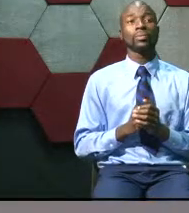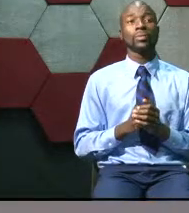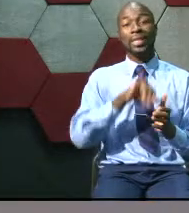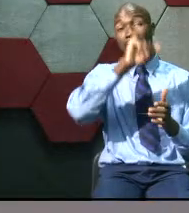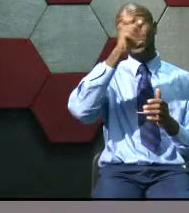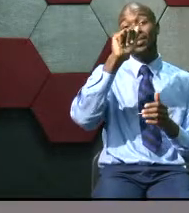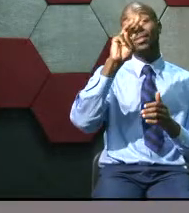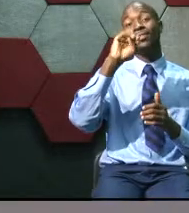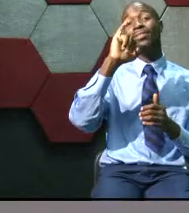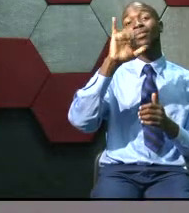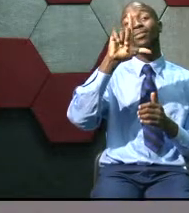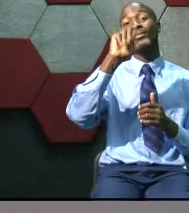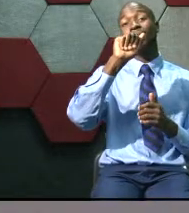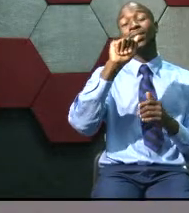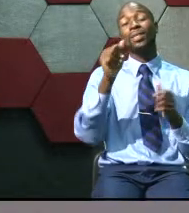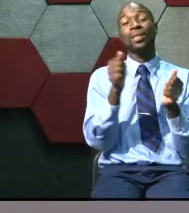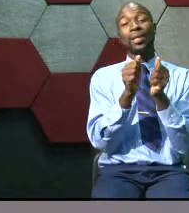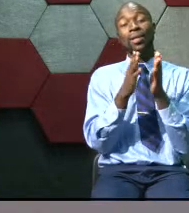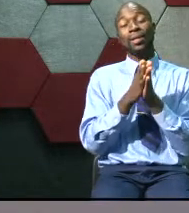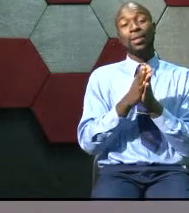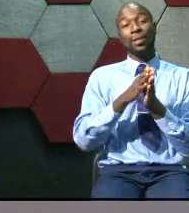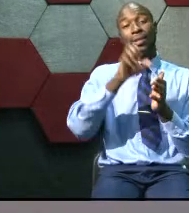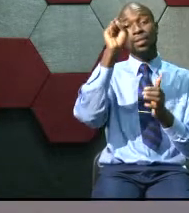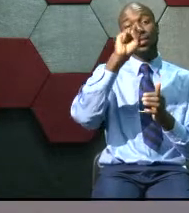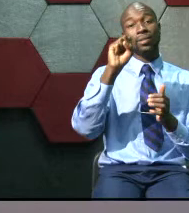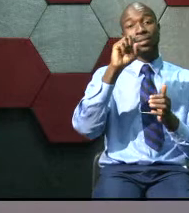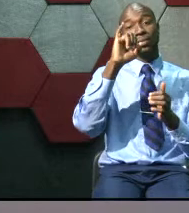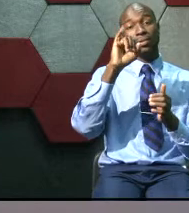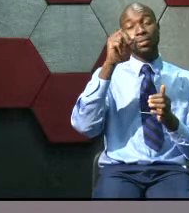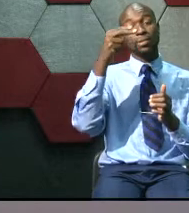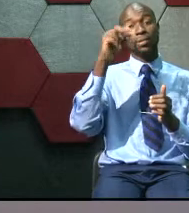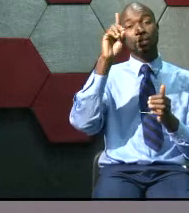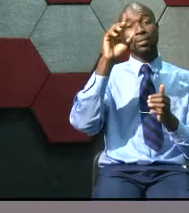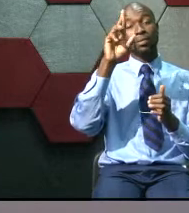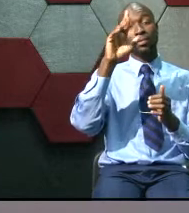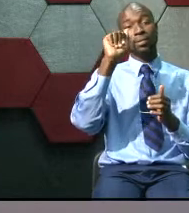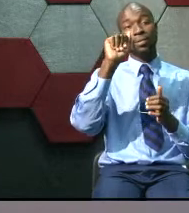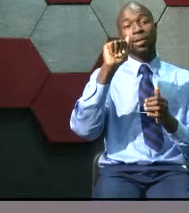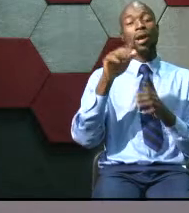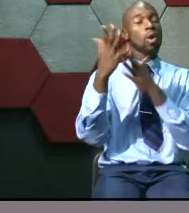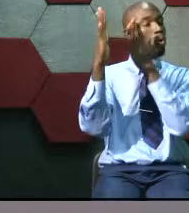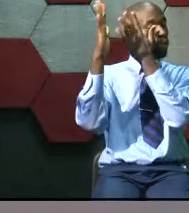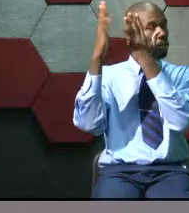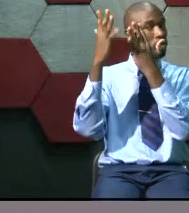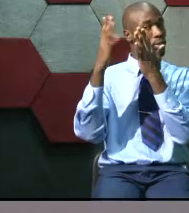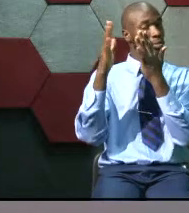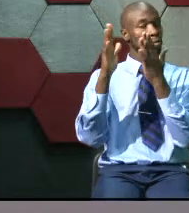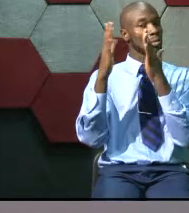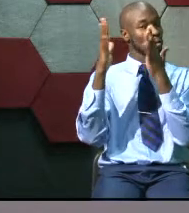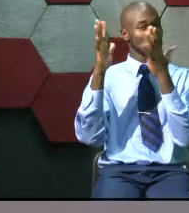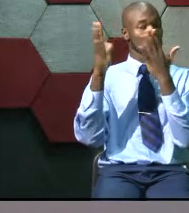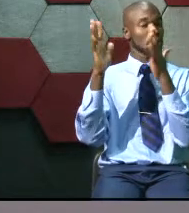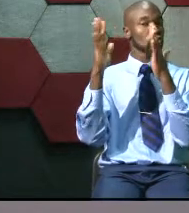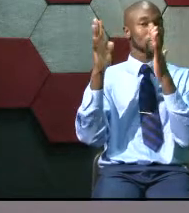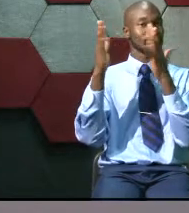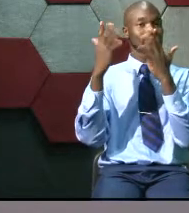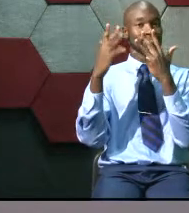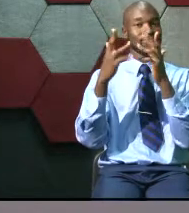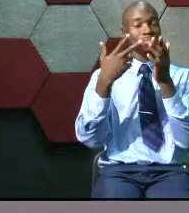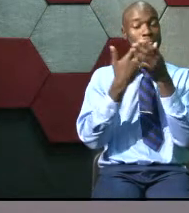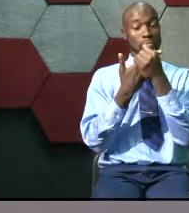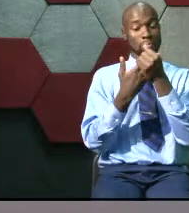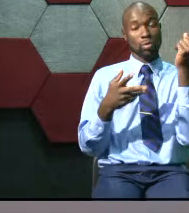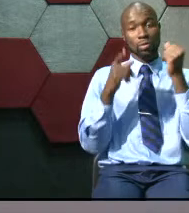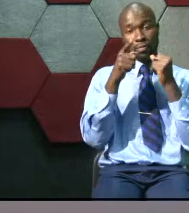Jamila and Sidra, what? Memon Academy, fantastic, congratulations, massive round of applause to the two of